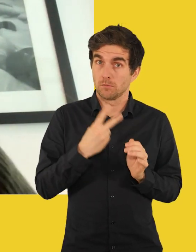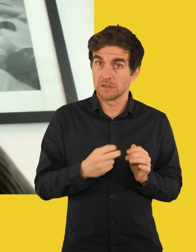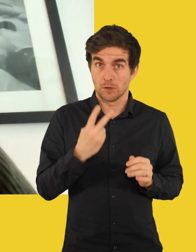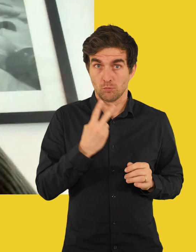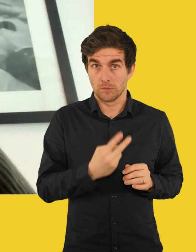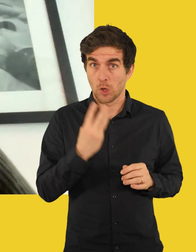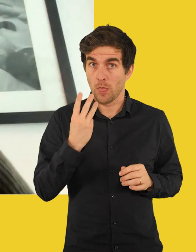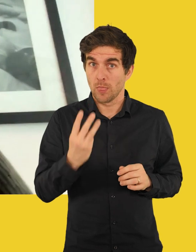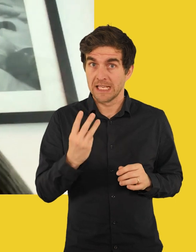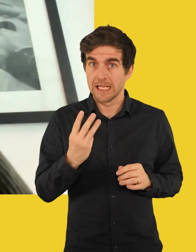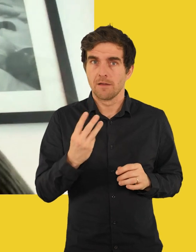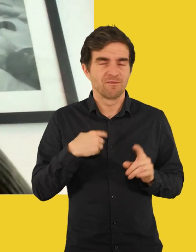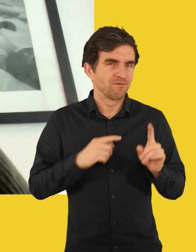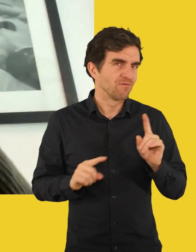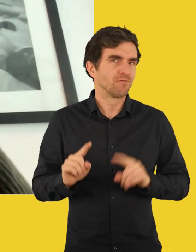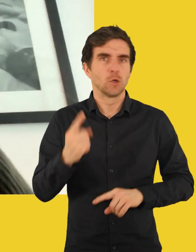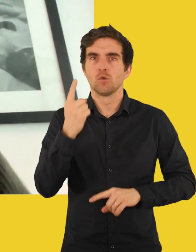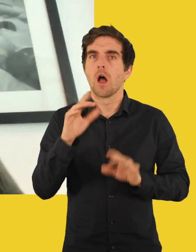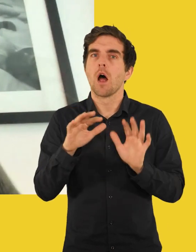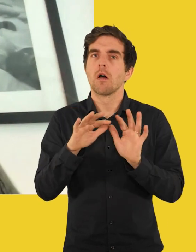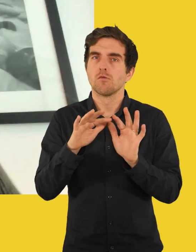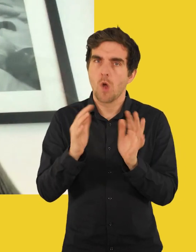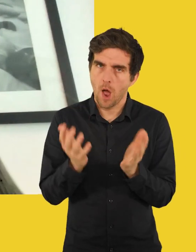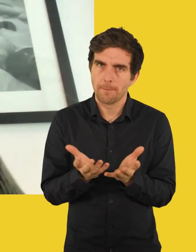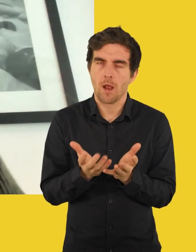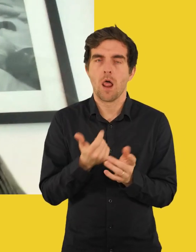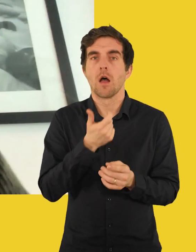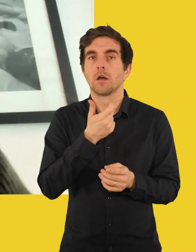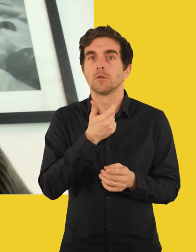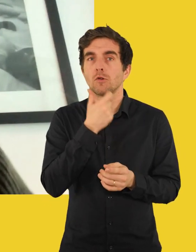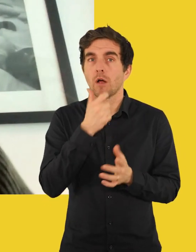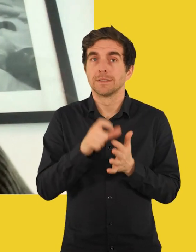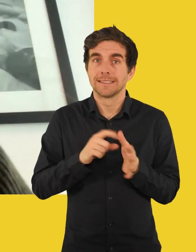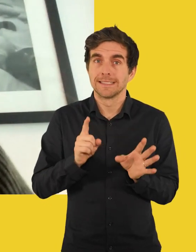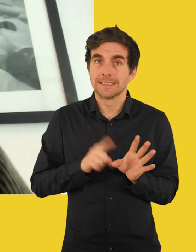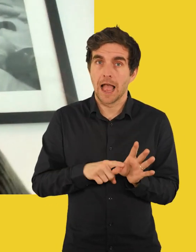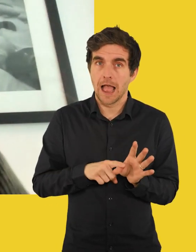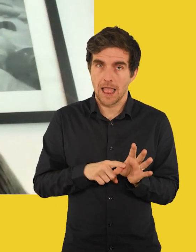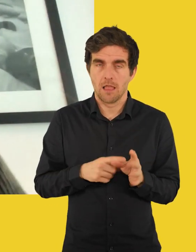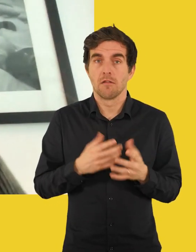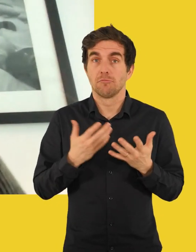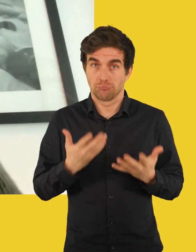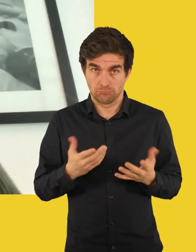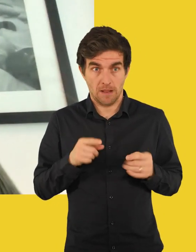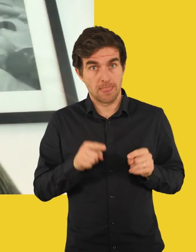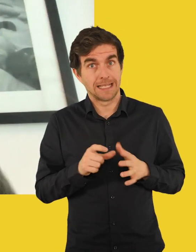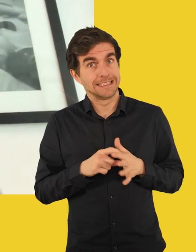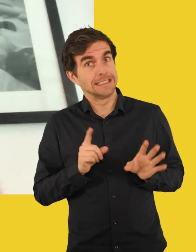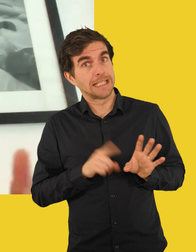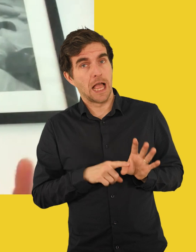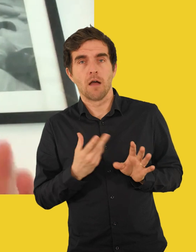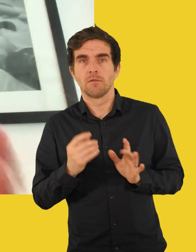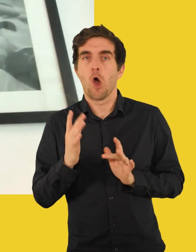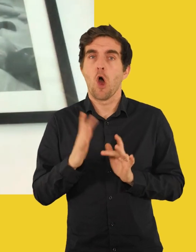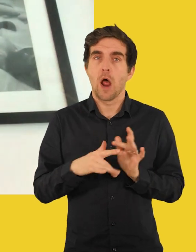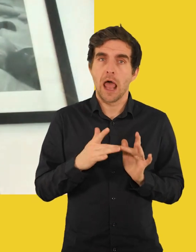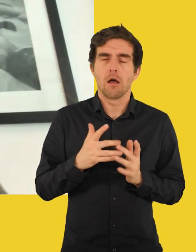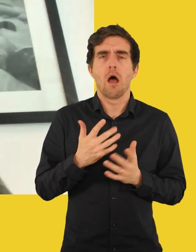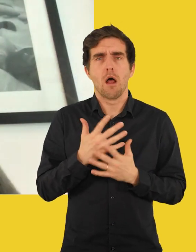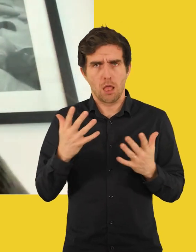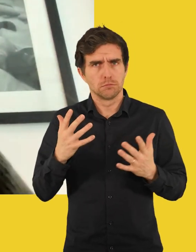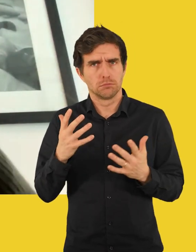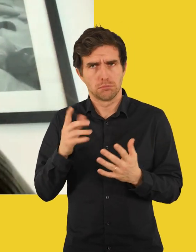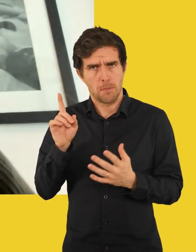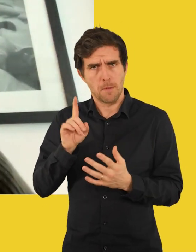13th of November 2023, we had our very first Global Doughnut Day. And on that day, we had online sessions and lots